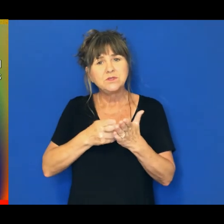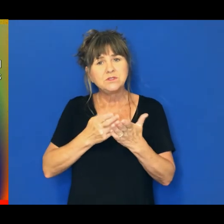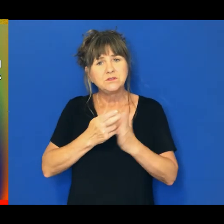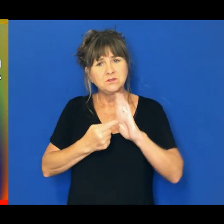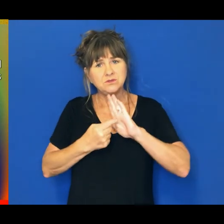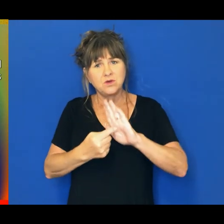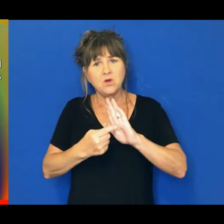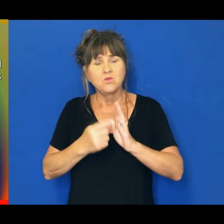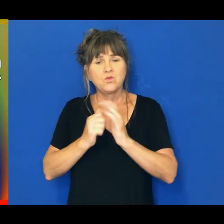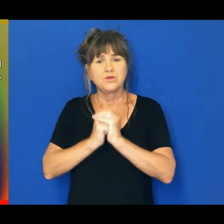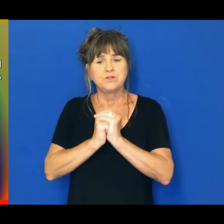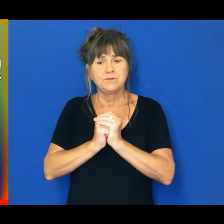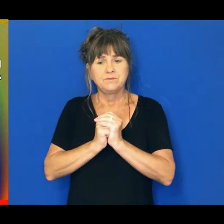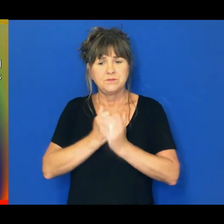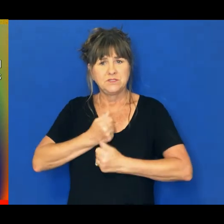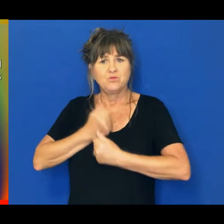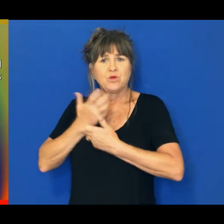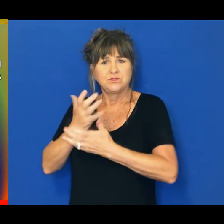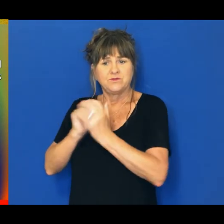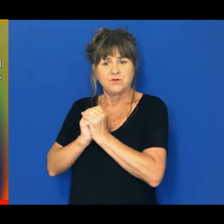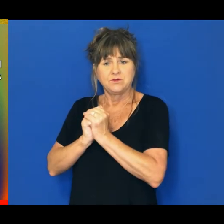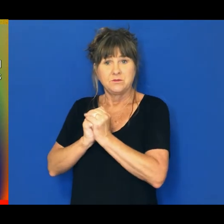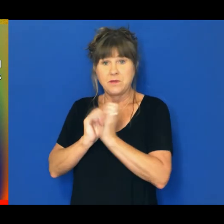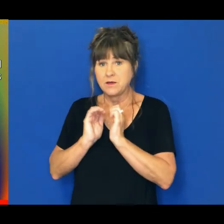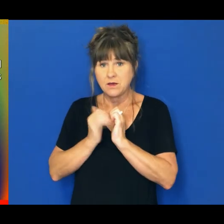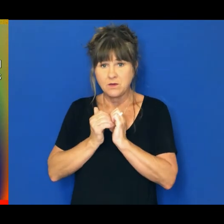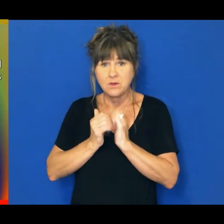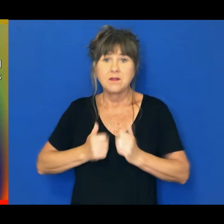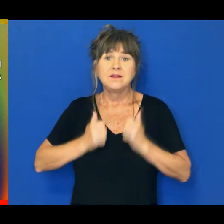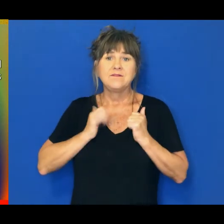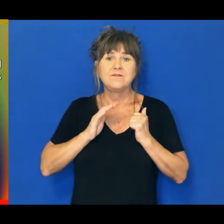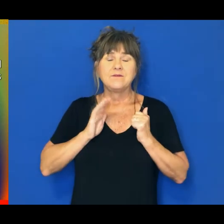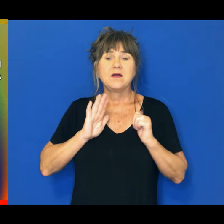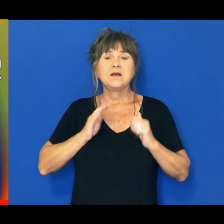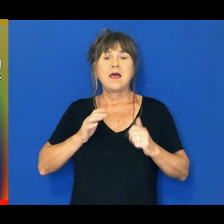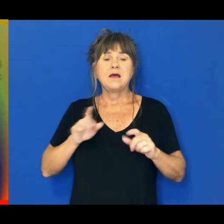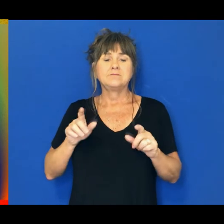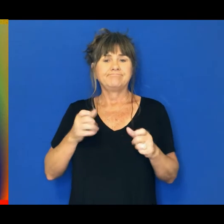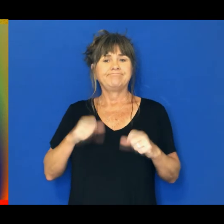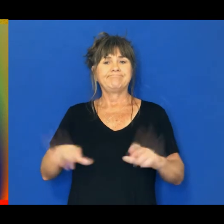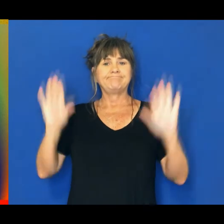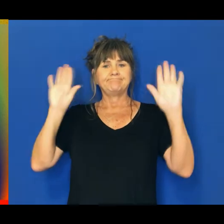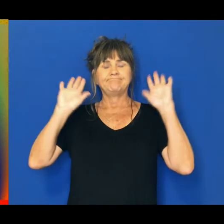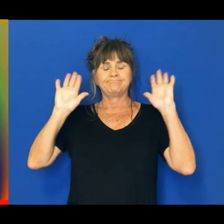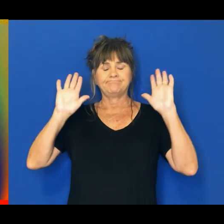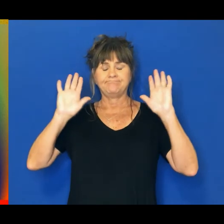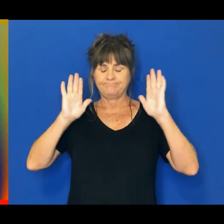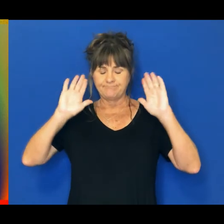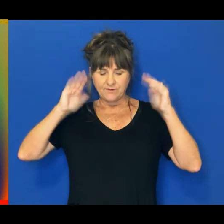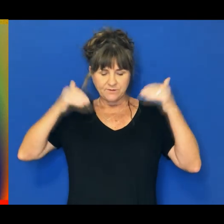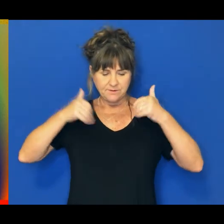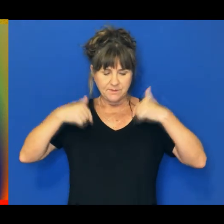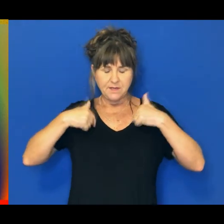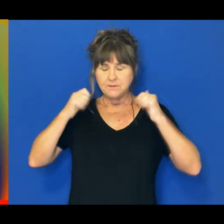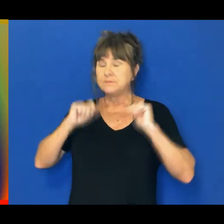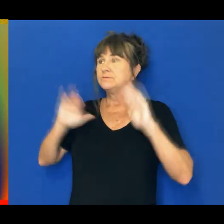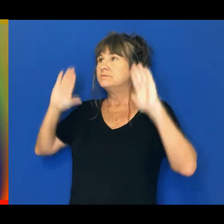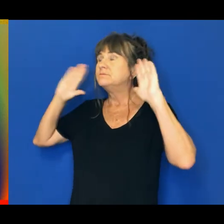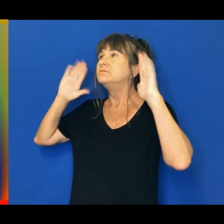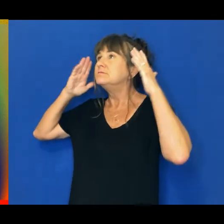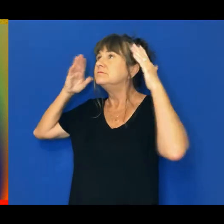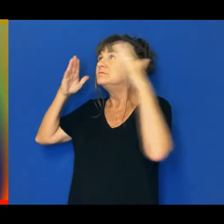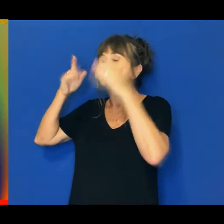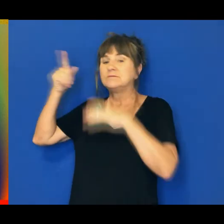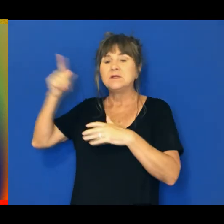worship." You want to know what it looks like to worship God? You live as a sacrificial life. "Stop imitating the ideals and